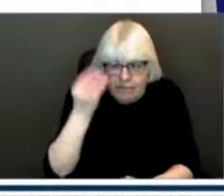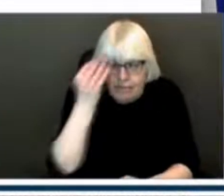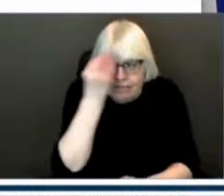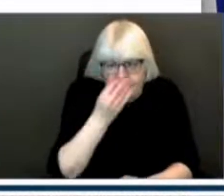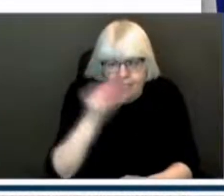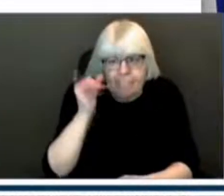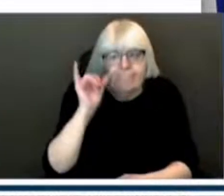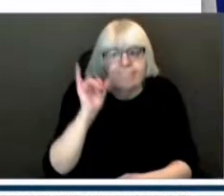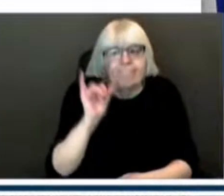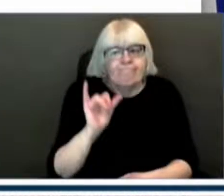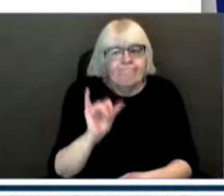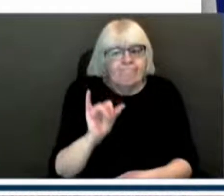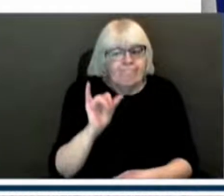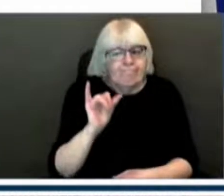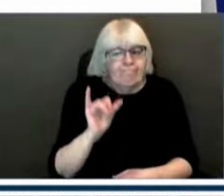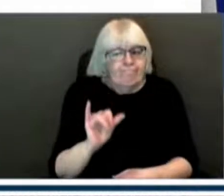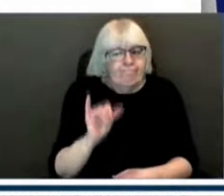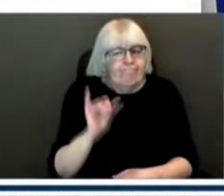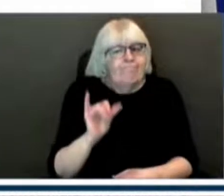know from talking to them. But